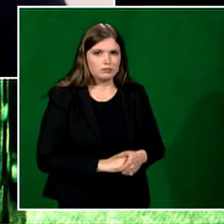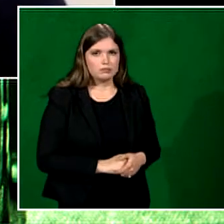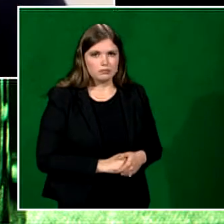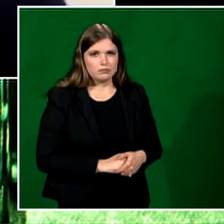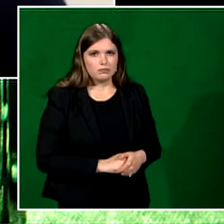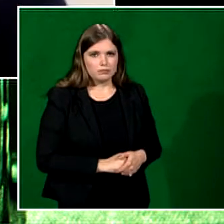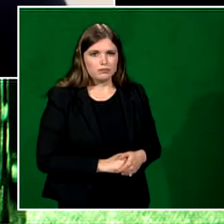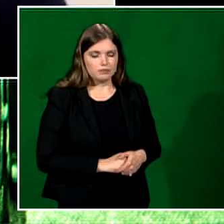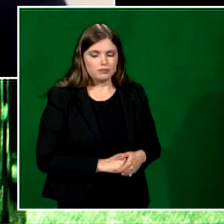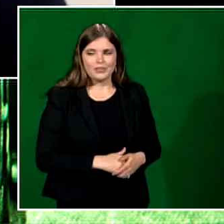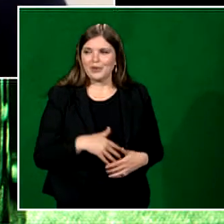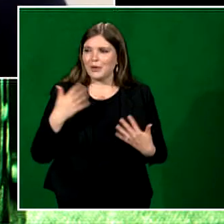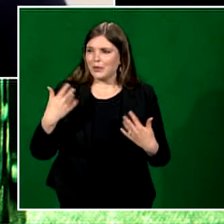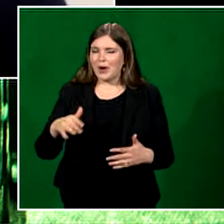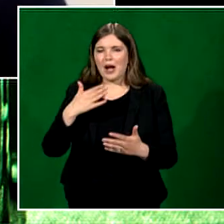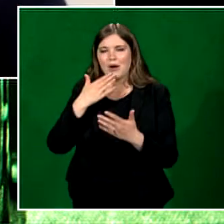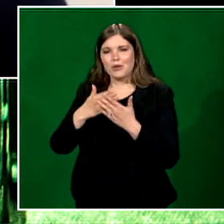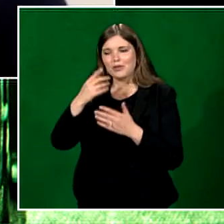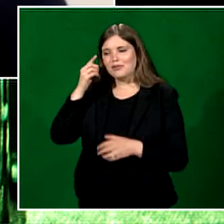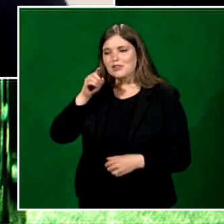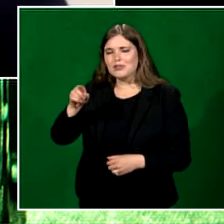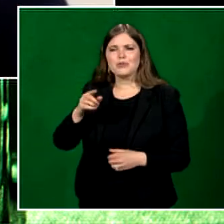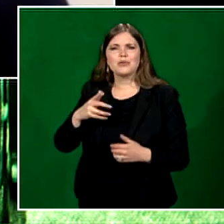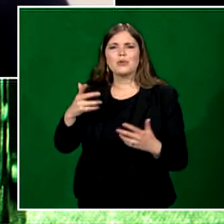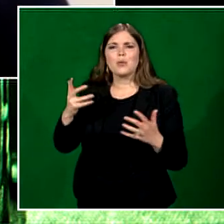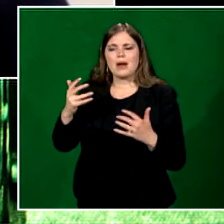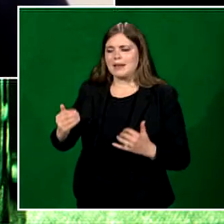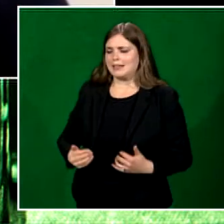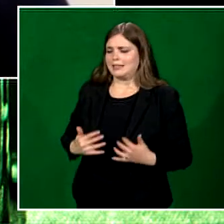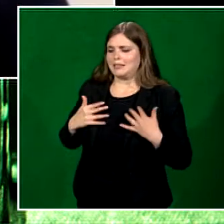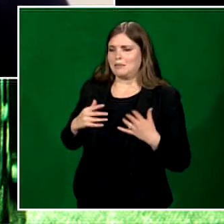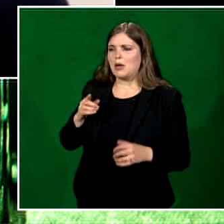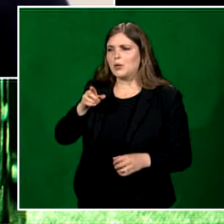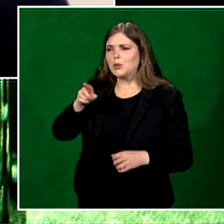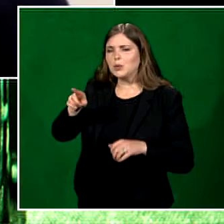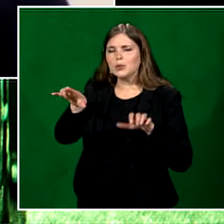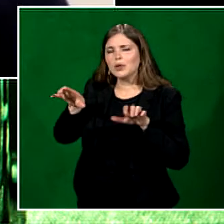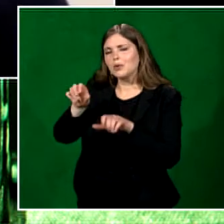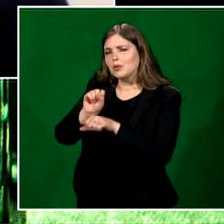Good for you. And what has inspired you to do this work?